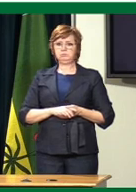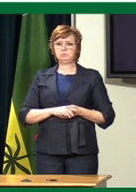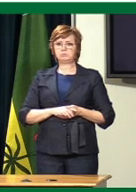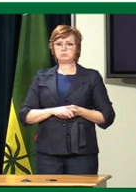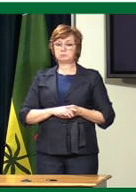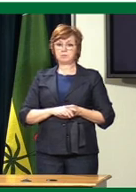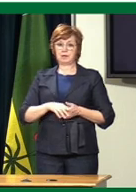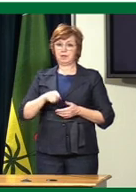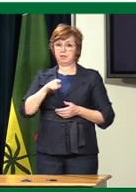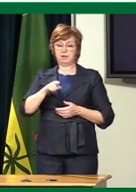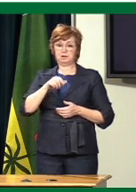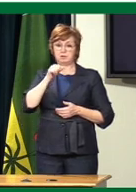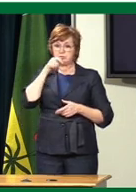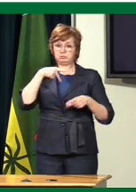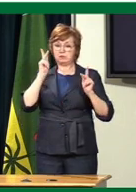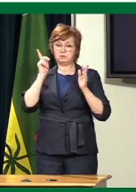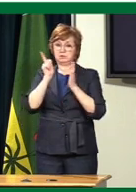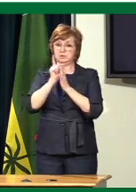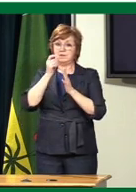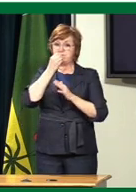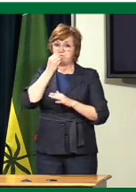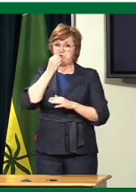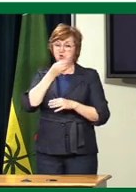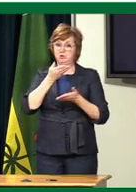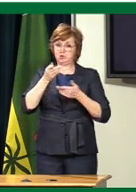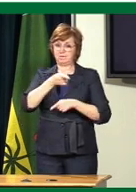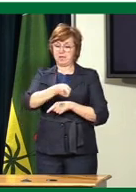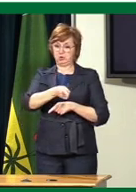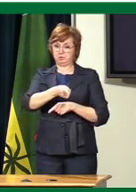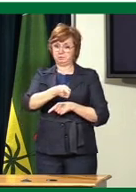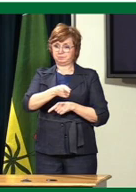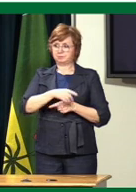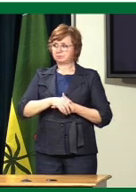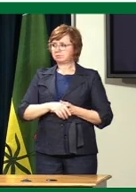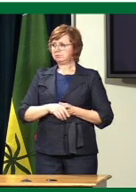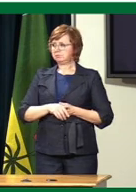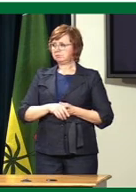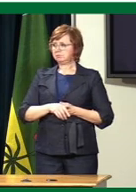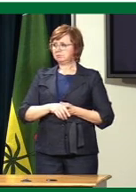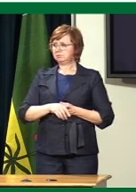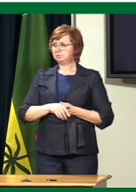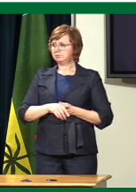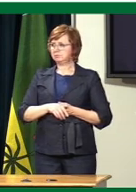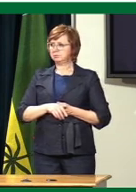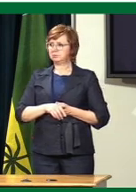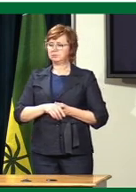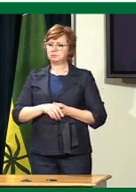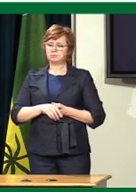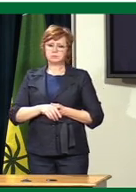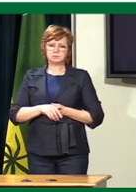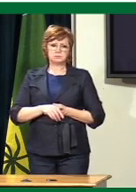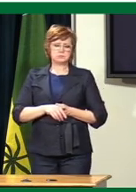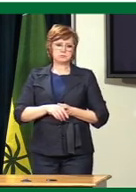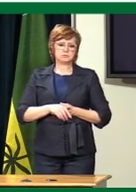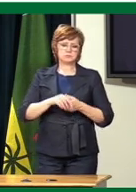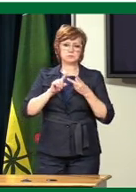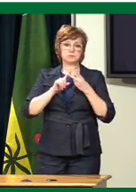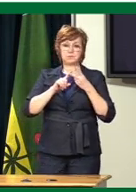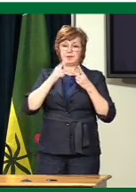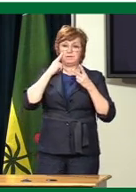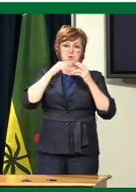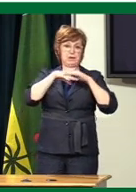food cannot be served. So just want to be clear, gatherings of up to 150 were allowed in places of worship